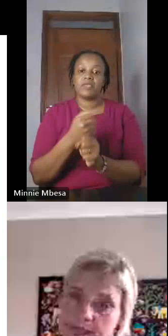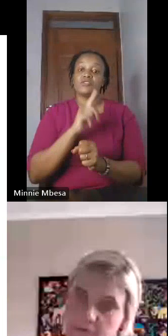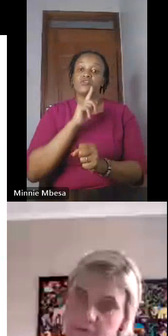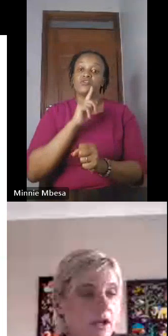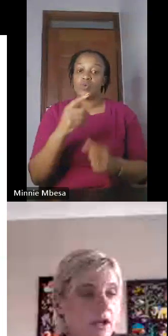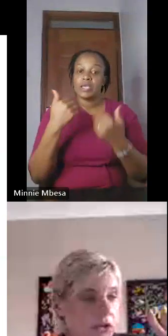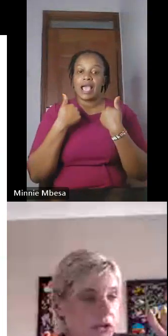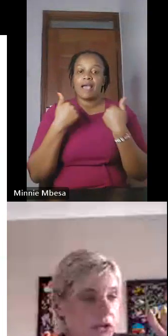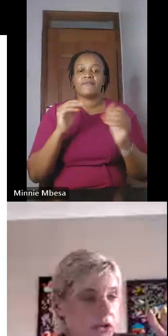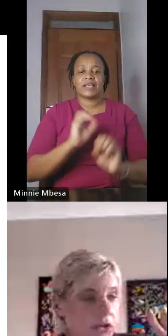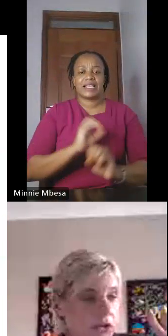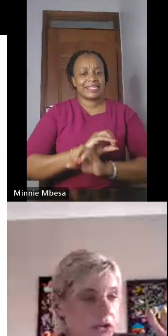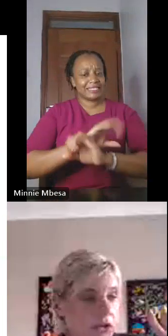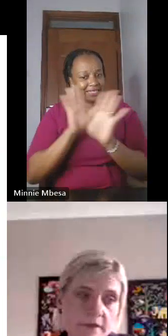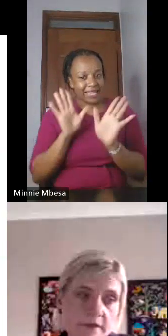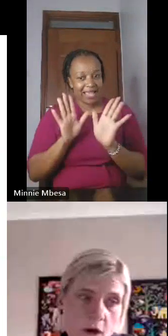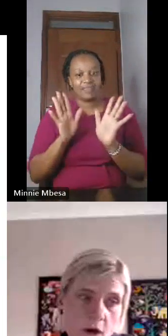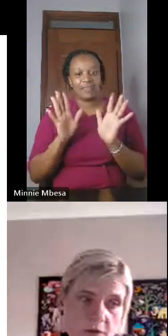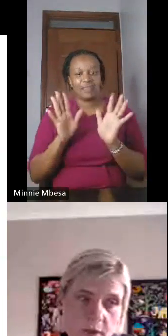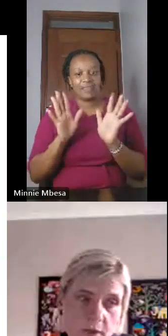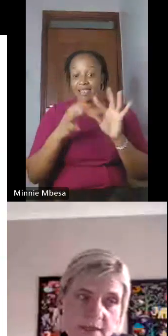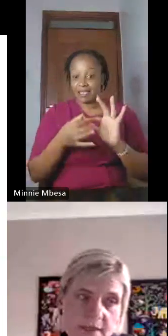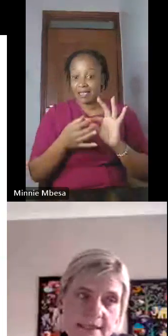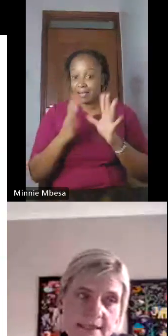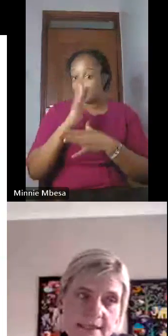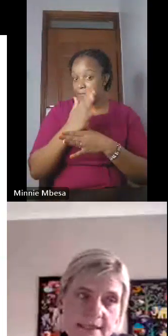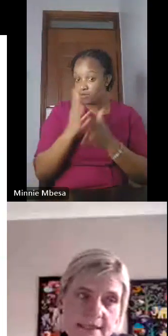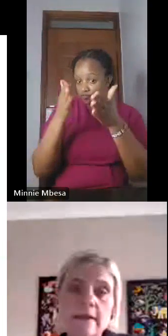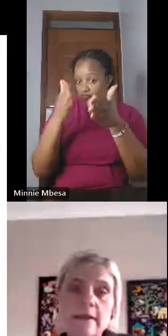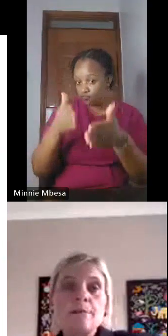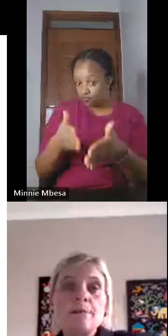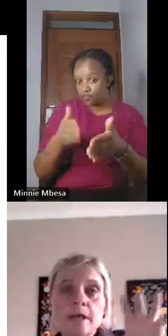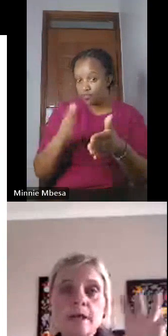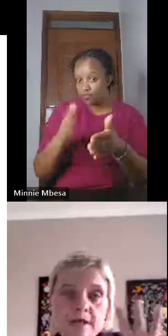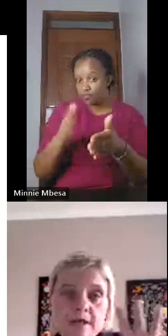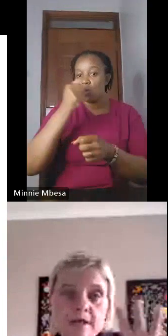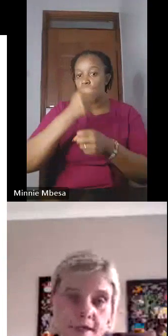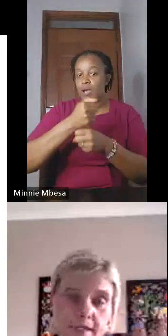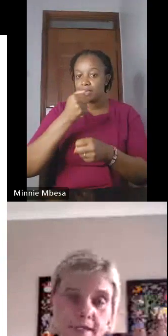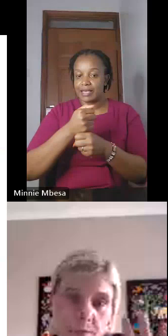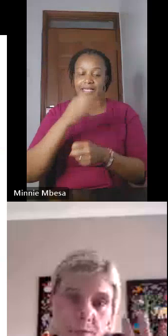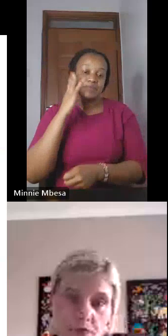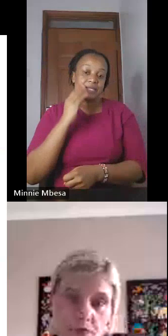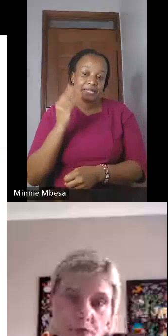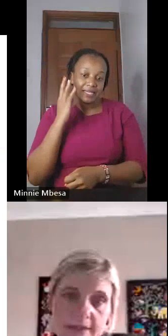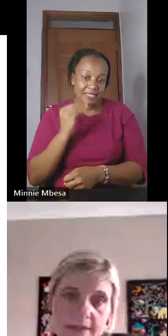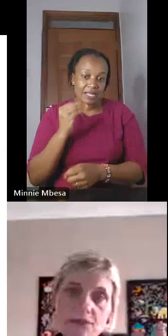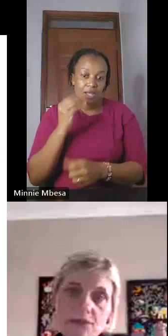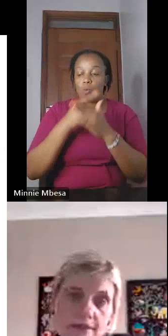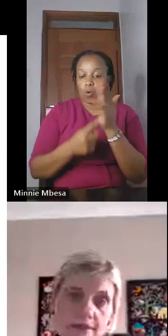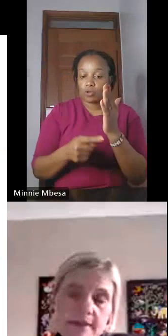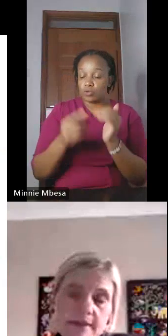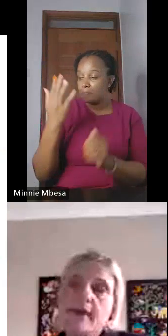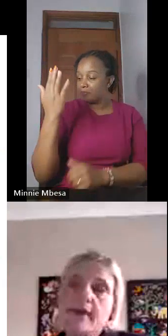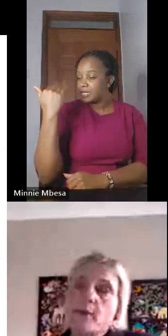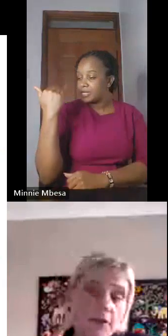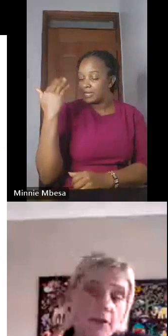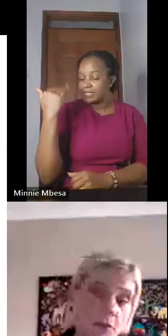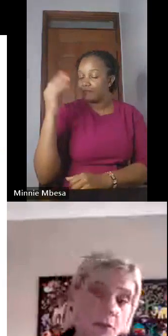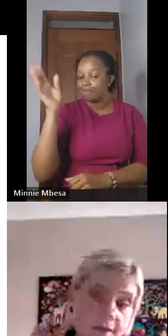an individual, your work experience, what you've previously studied, the skills gap you're trying to